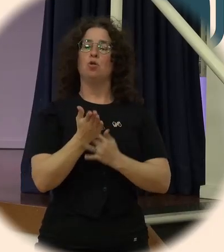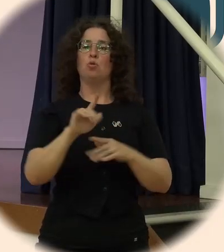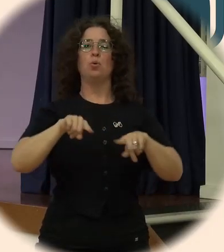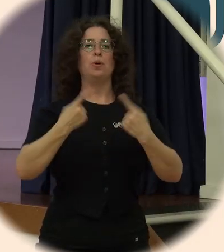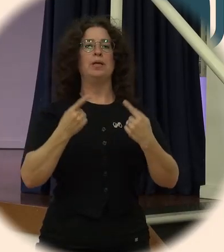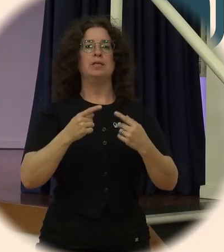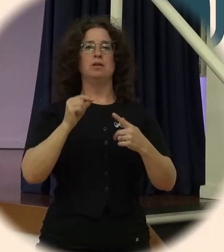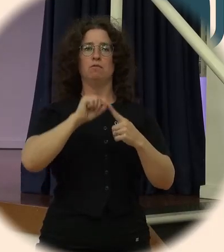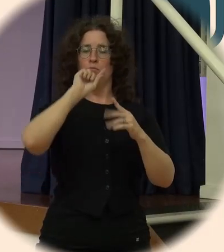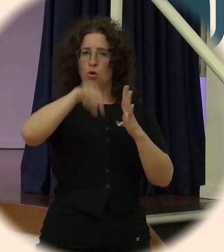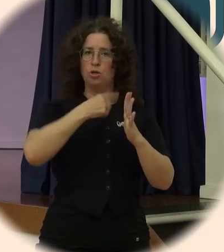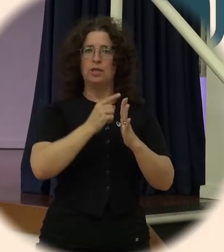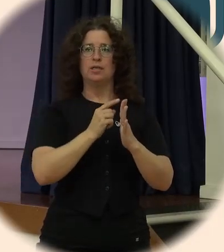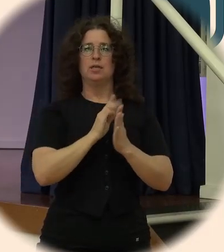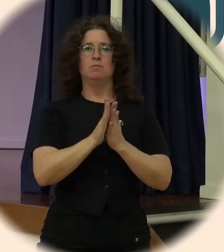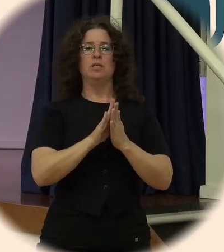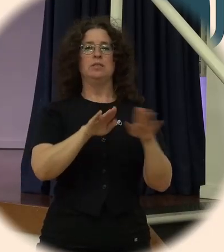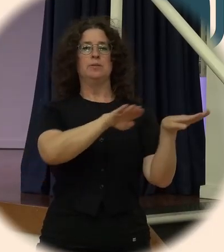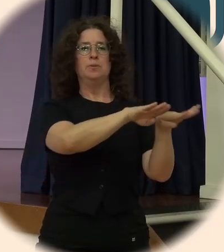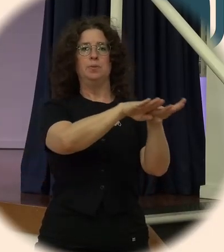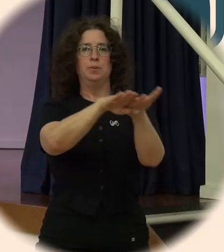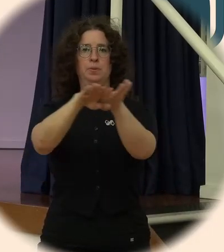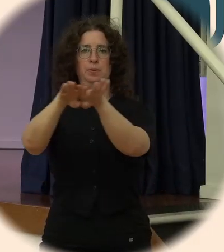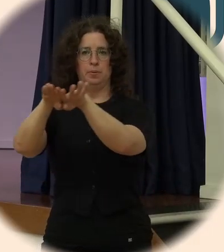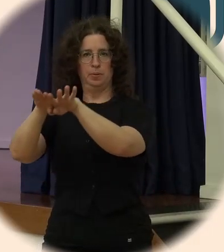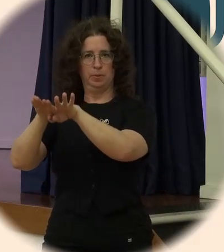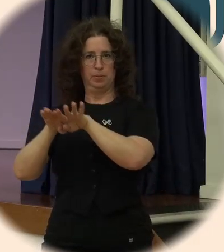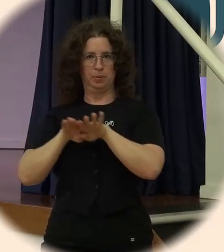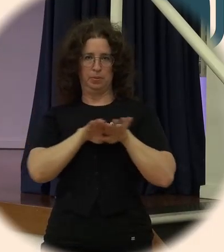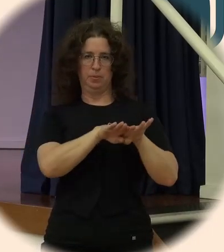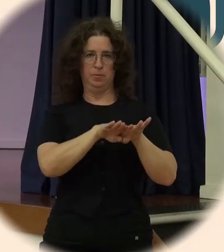saving time and keeping your content consistent.